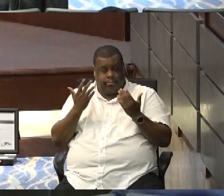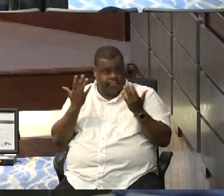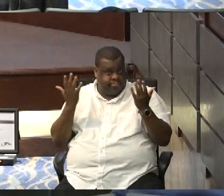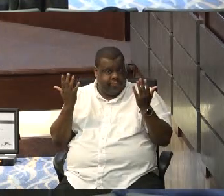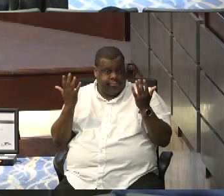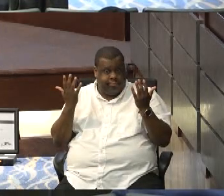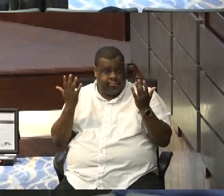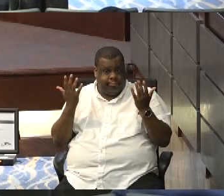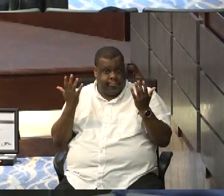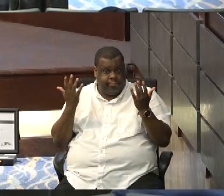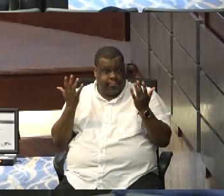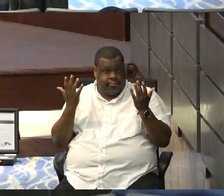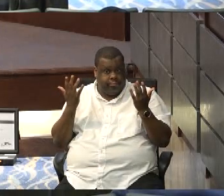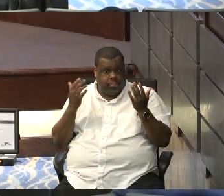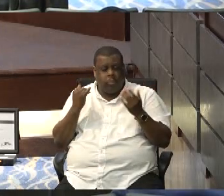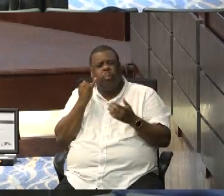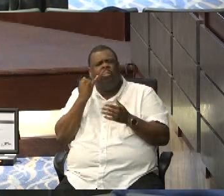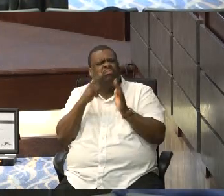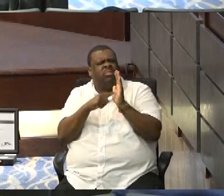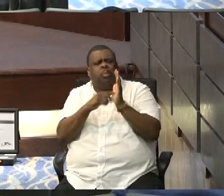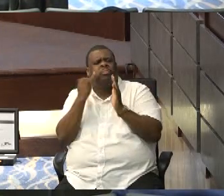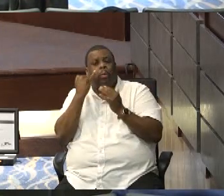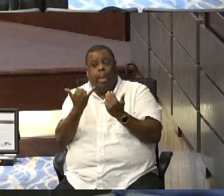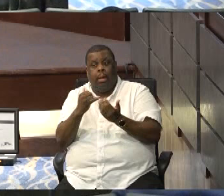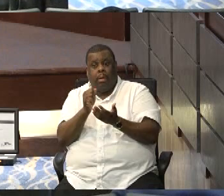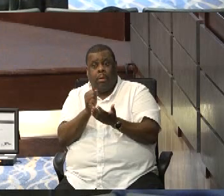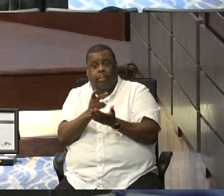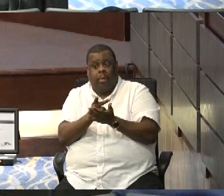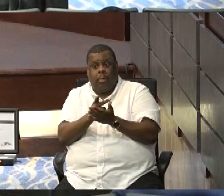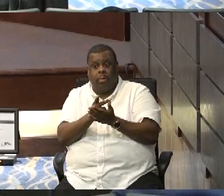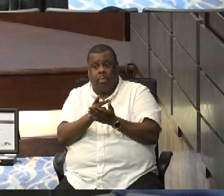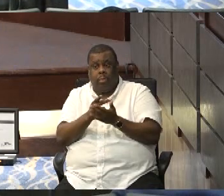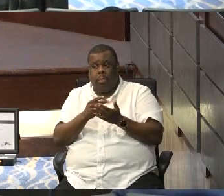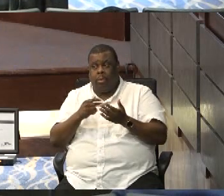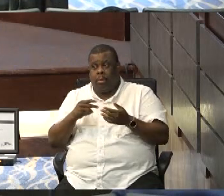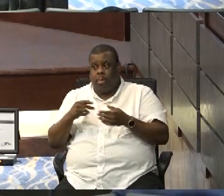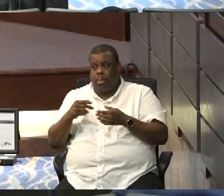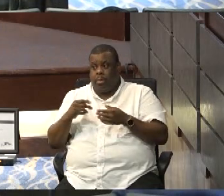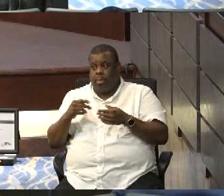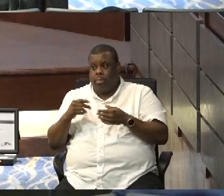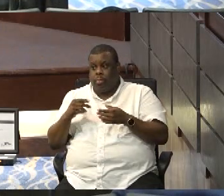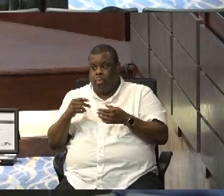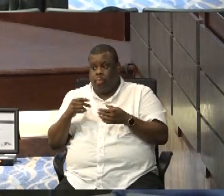is the recommendation is the best case scenario, yes? For me, yeah.